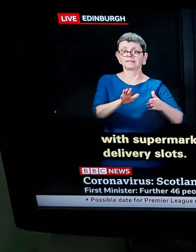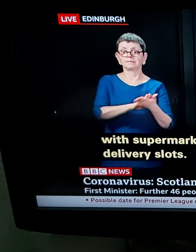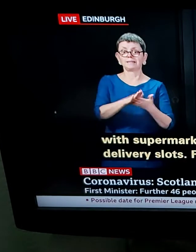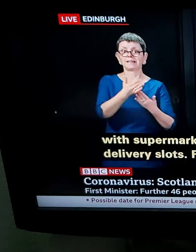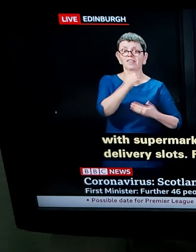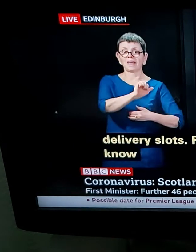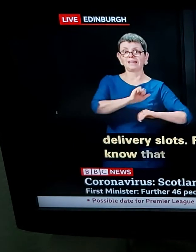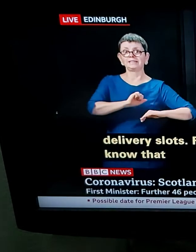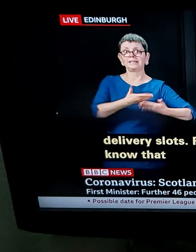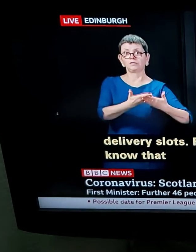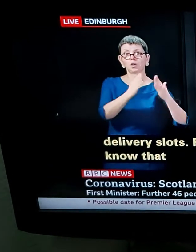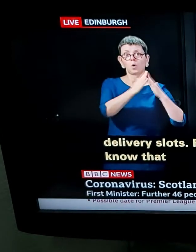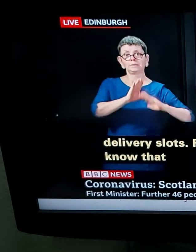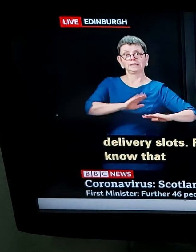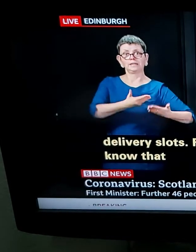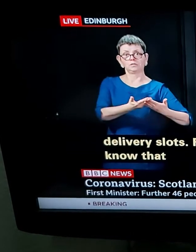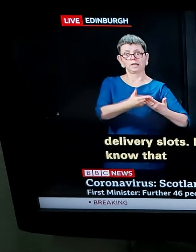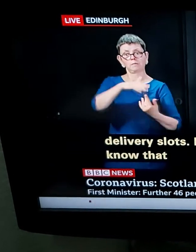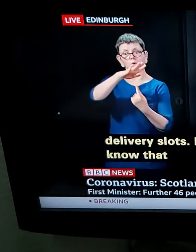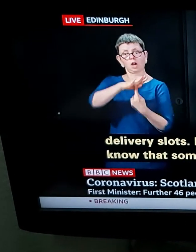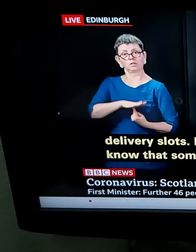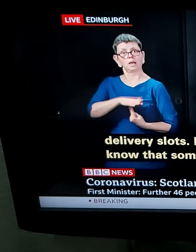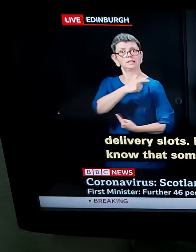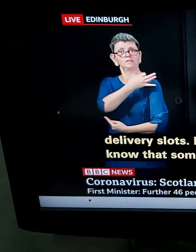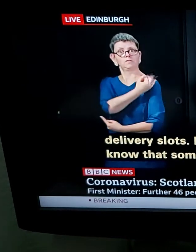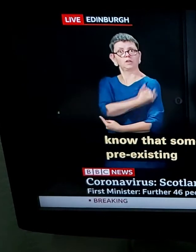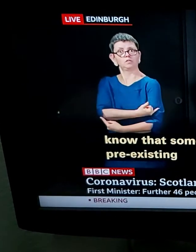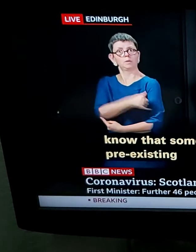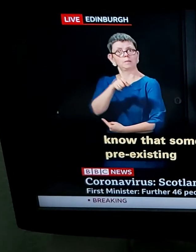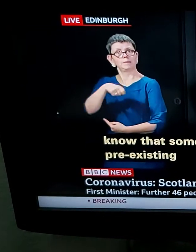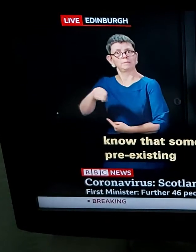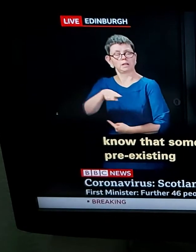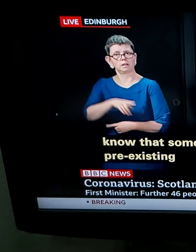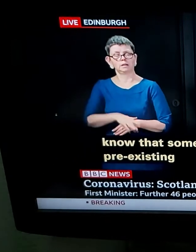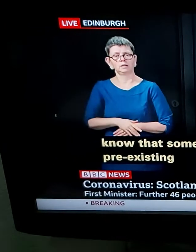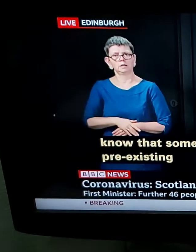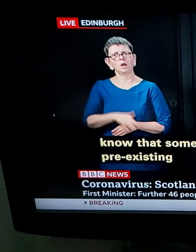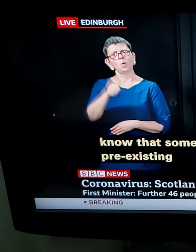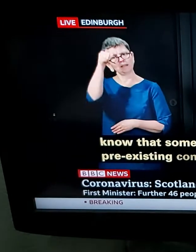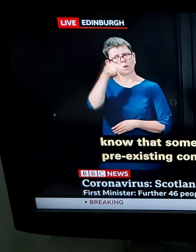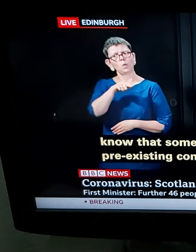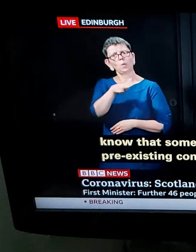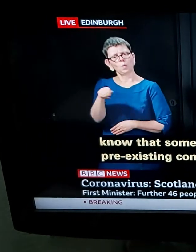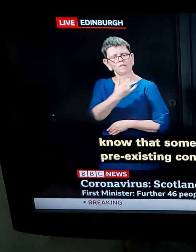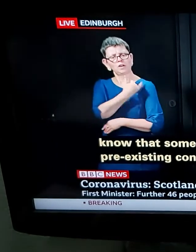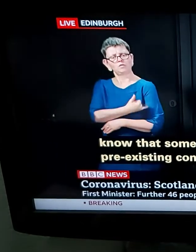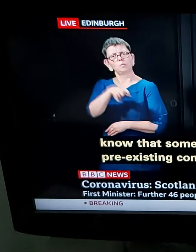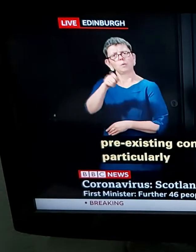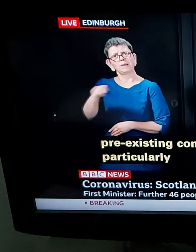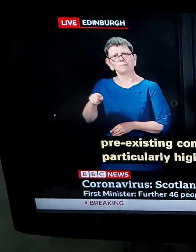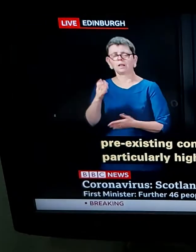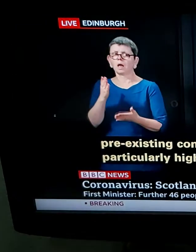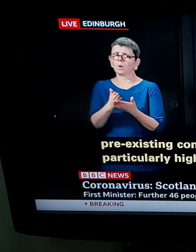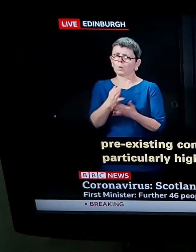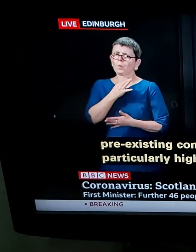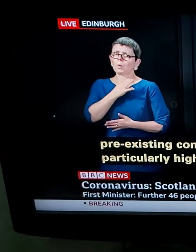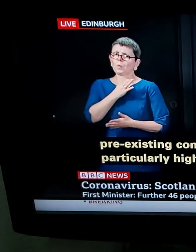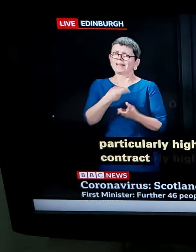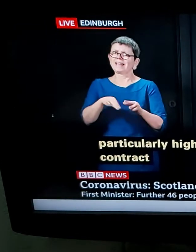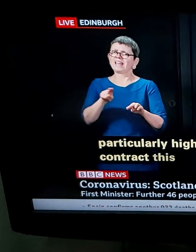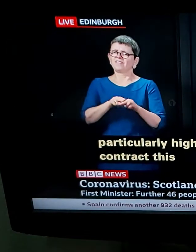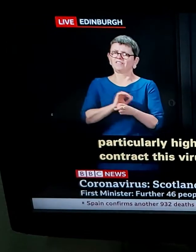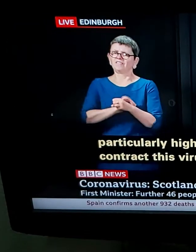people, due to pre-existing conditions, are at particularly high risk should they contract this virus. So we are determined to